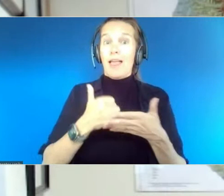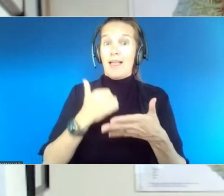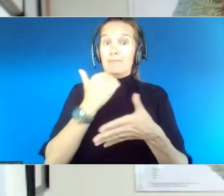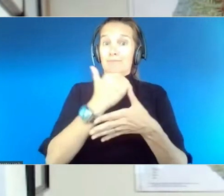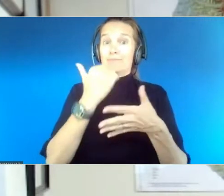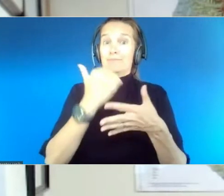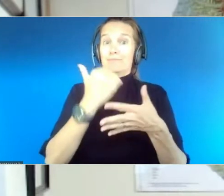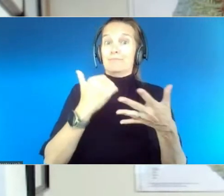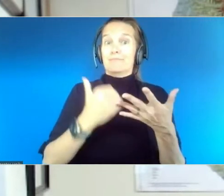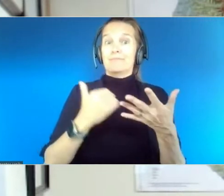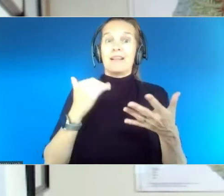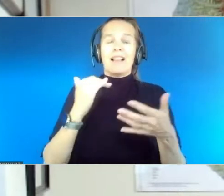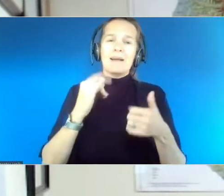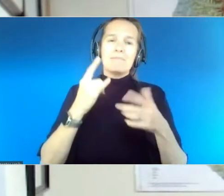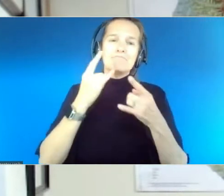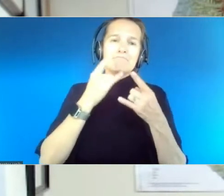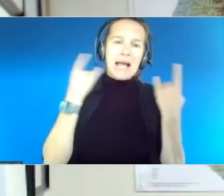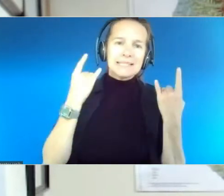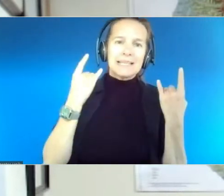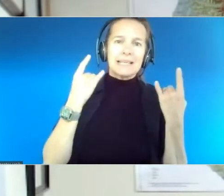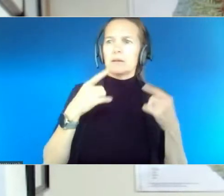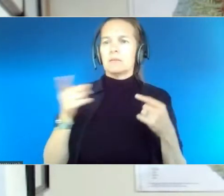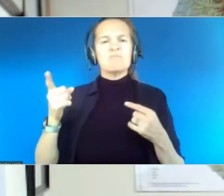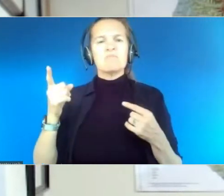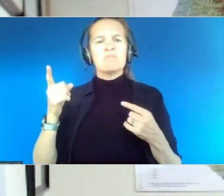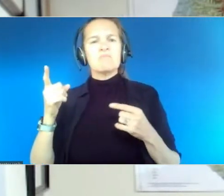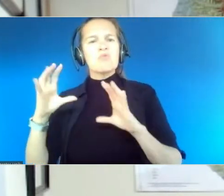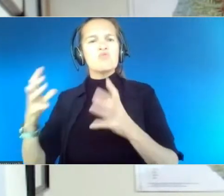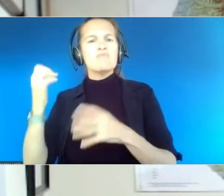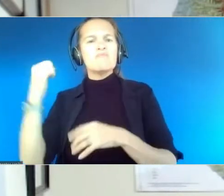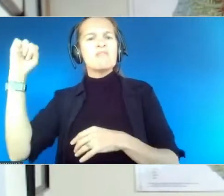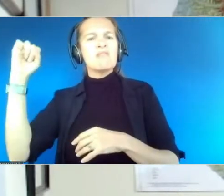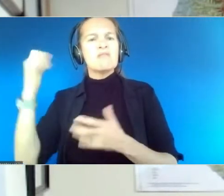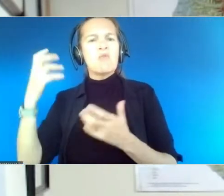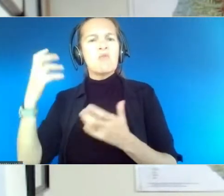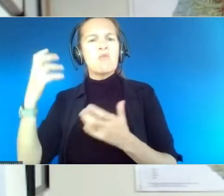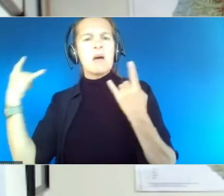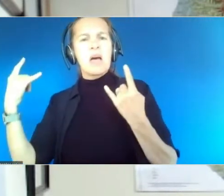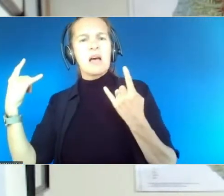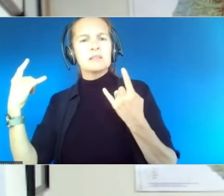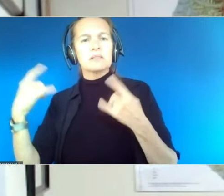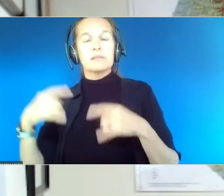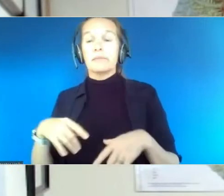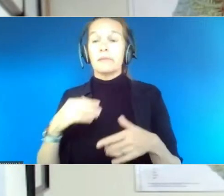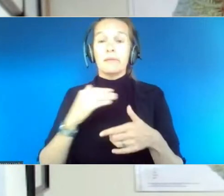about masking, there's a certain group of people who don't want to mask. And as soon as we talk about